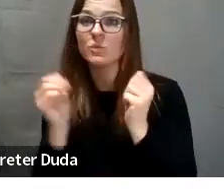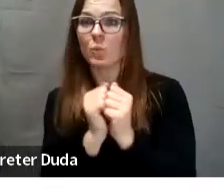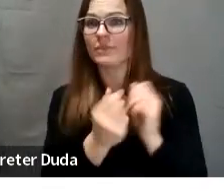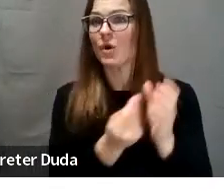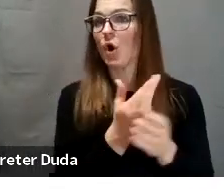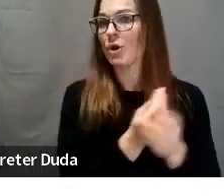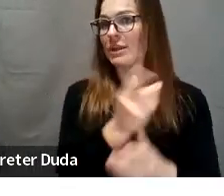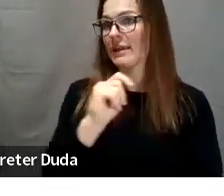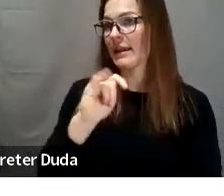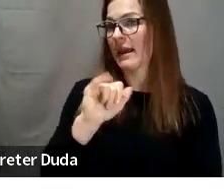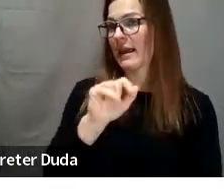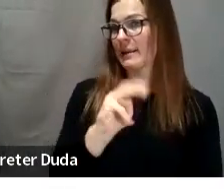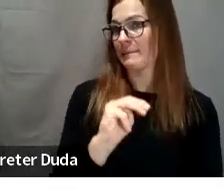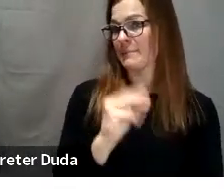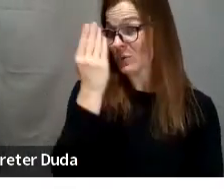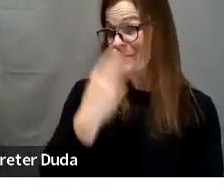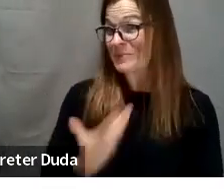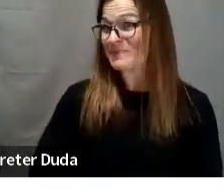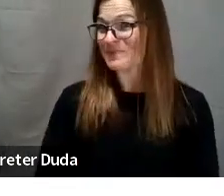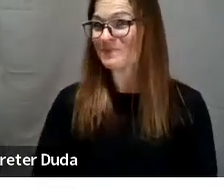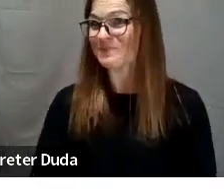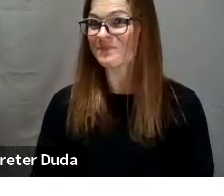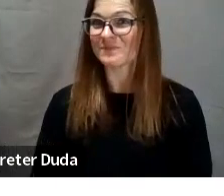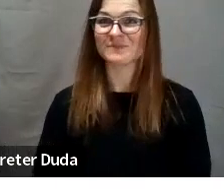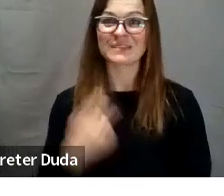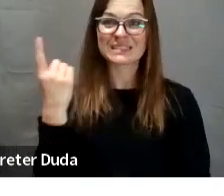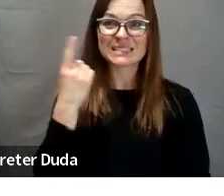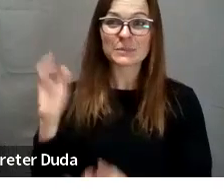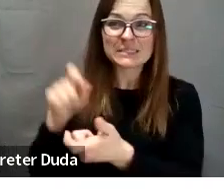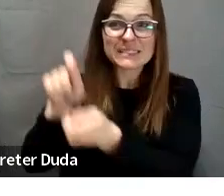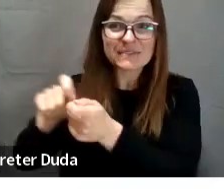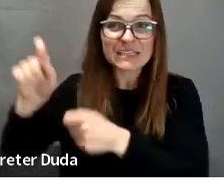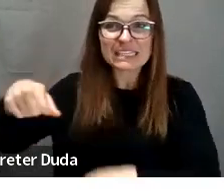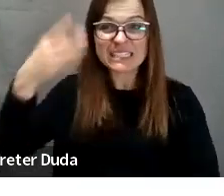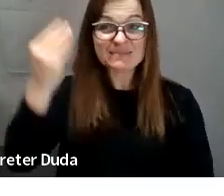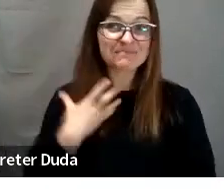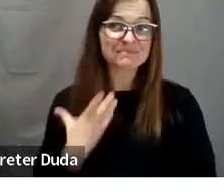So Yeah, let us know if there's someone with some specific needs.